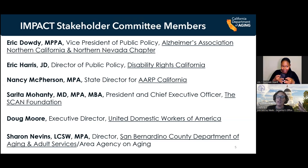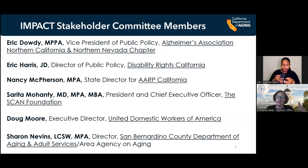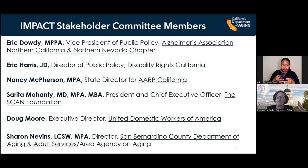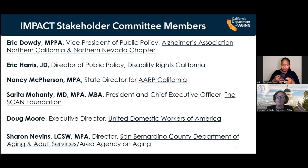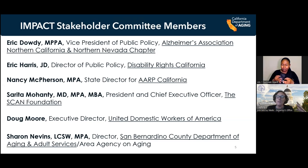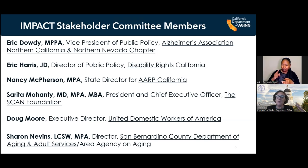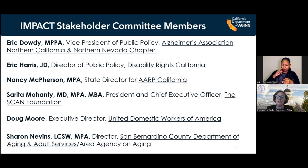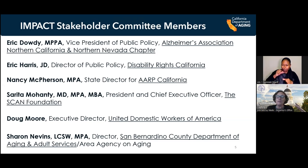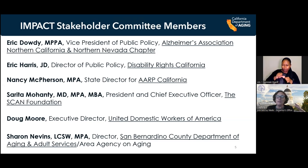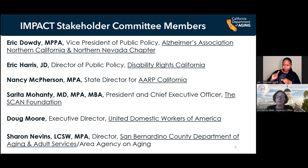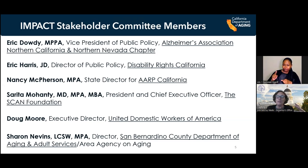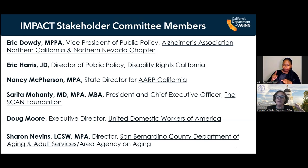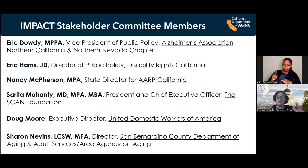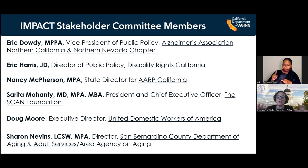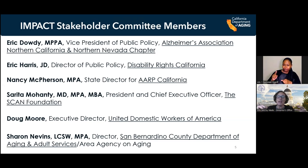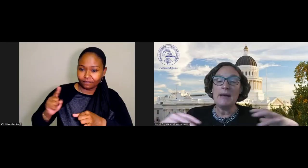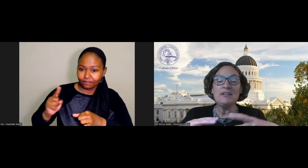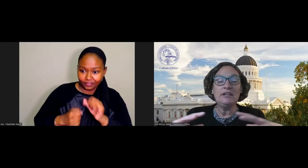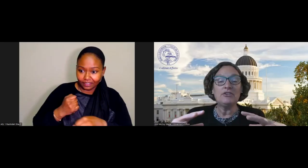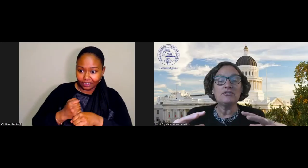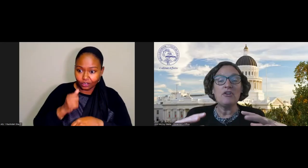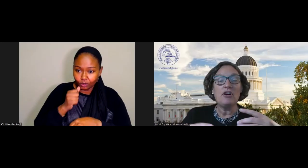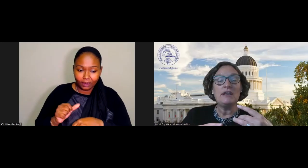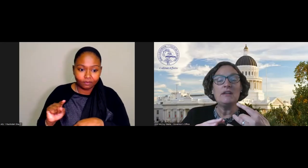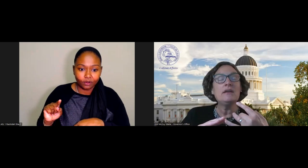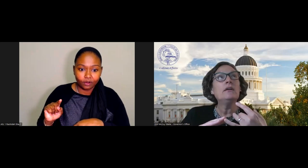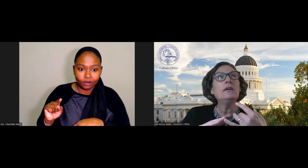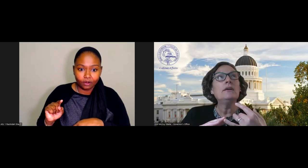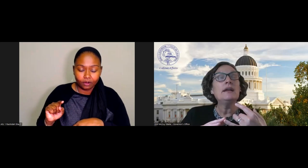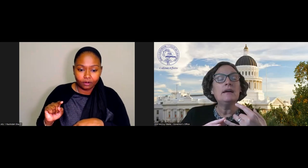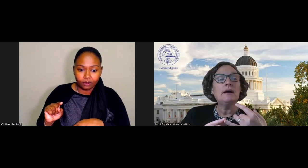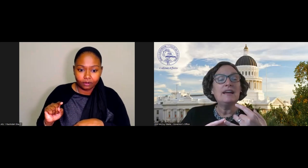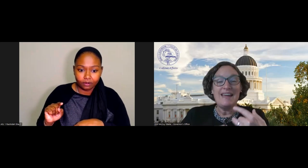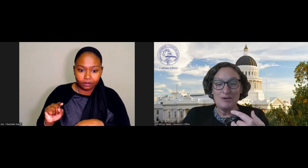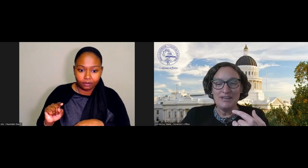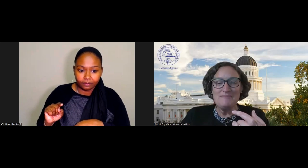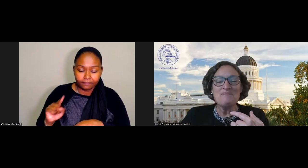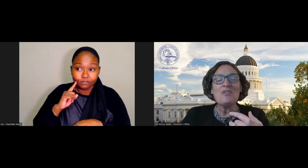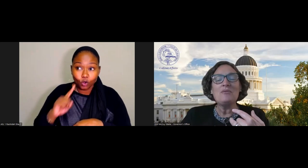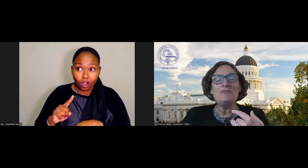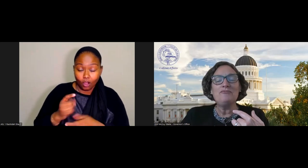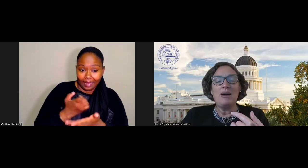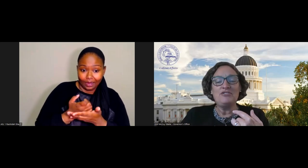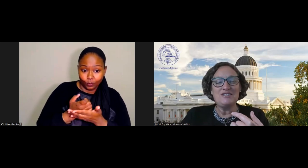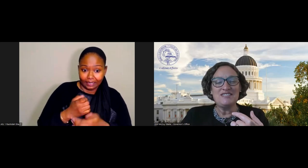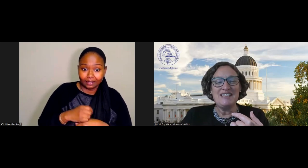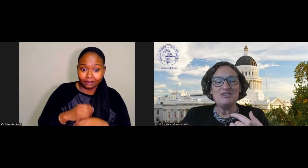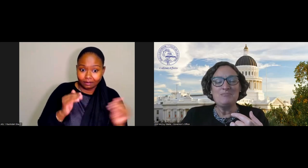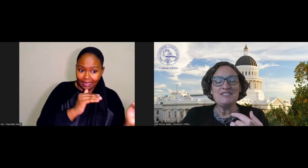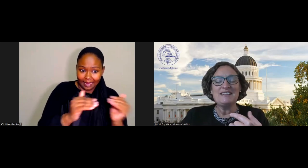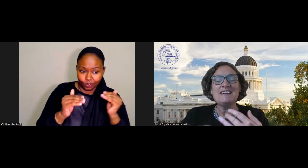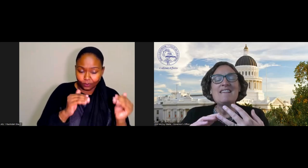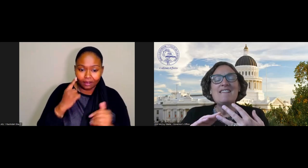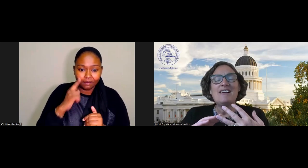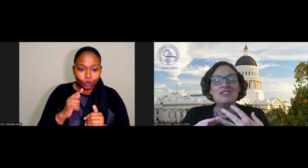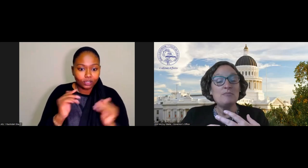half of the year, we convened our cabinet leaders on equity, with justice and aging,